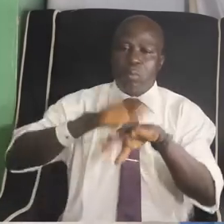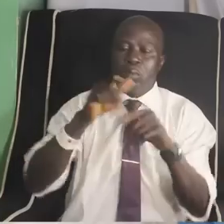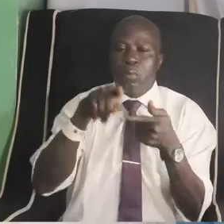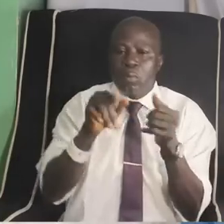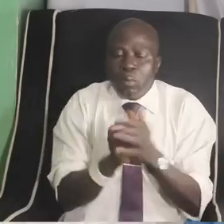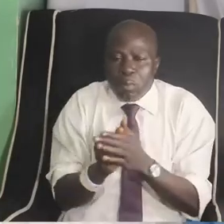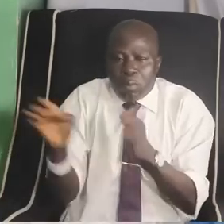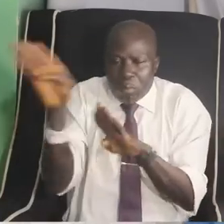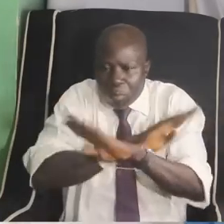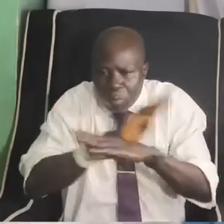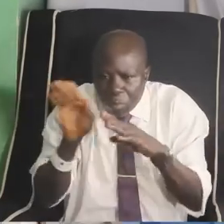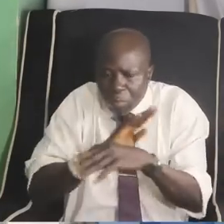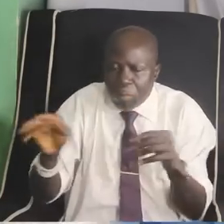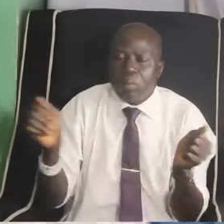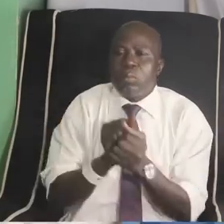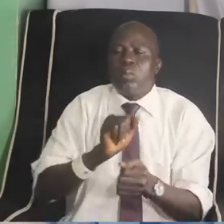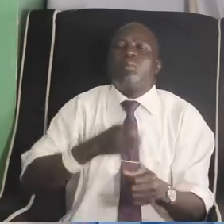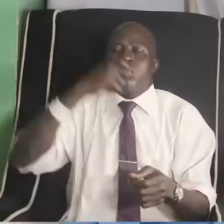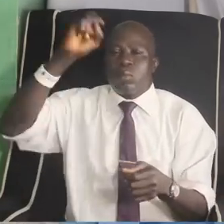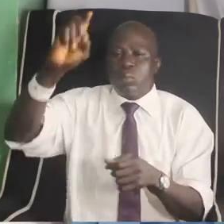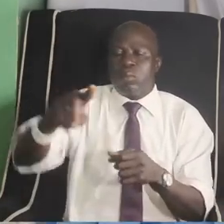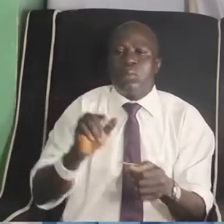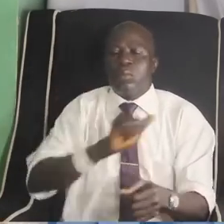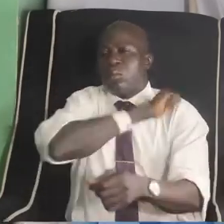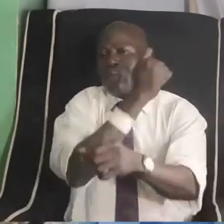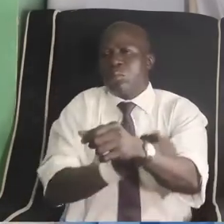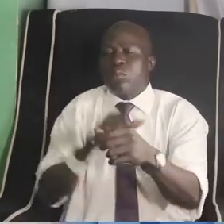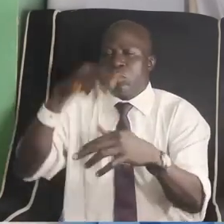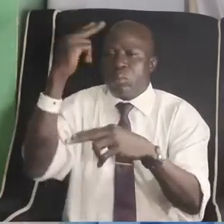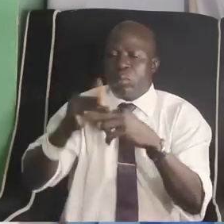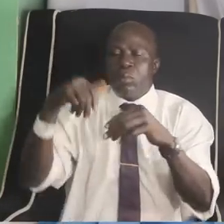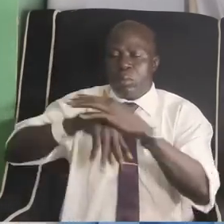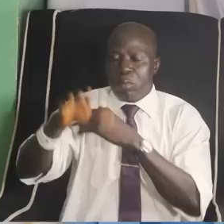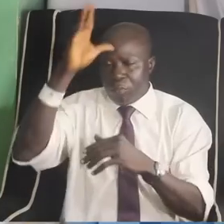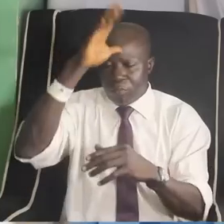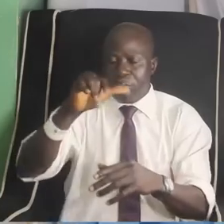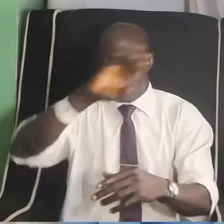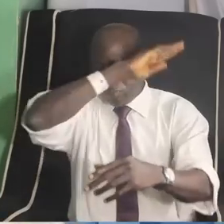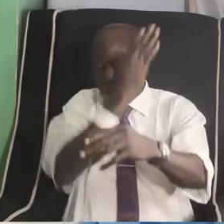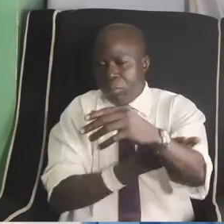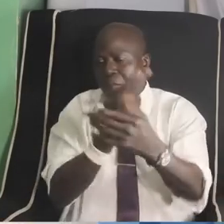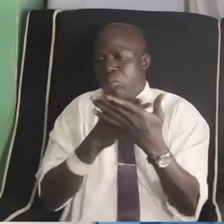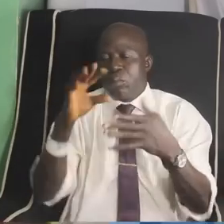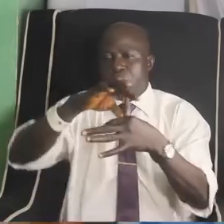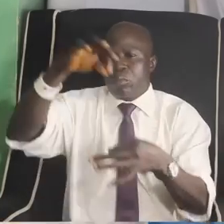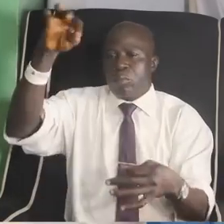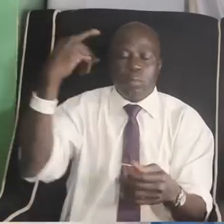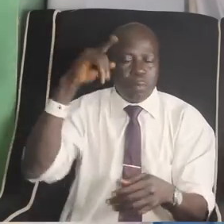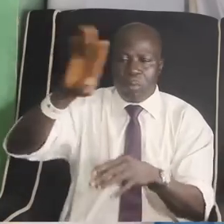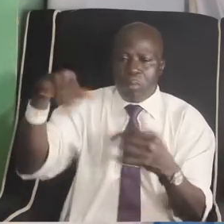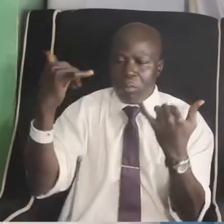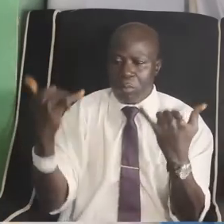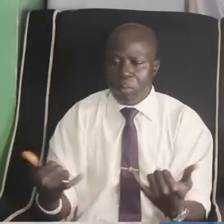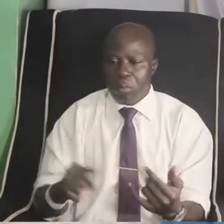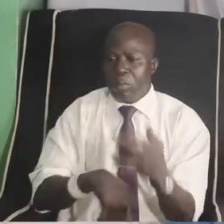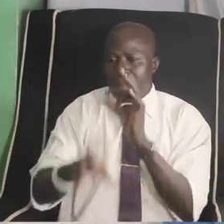one, call you, say that they fall upon your hey, job. Pala I authorize. Be on call about what the name of the Father. That is said, be from now on. To